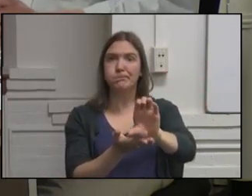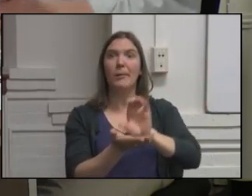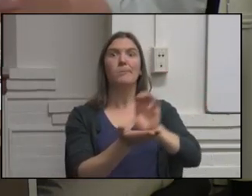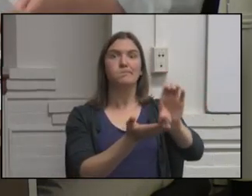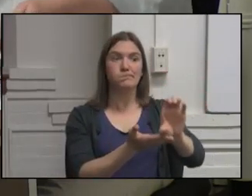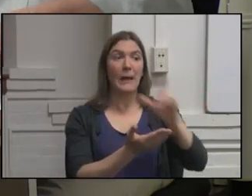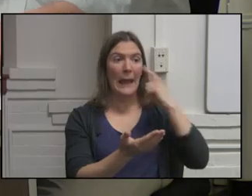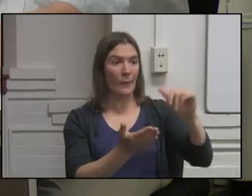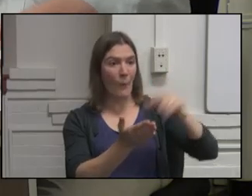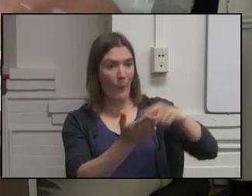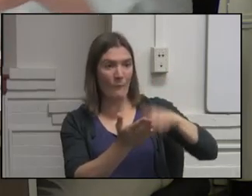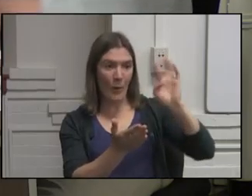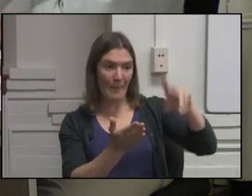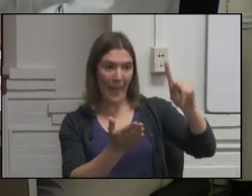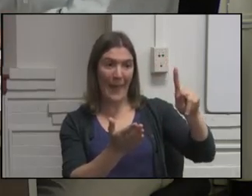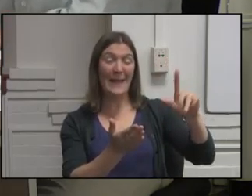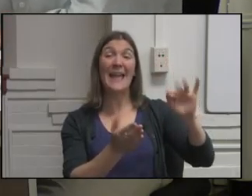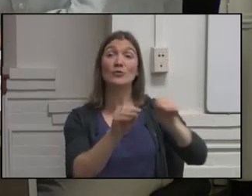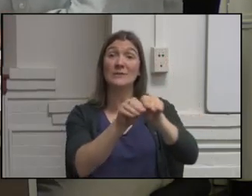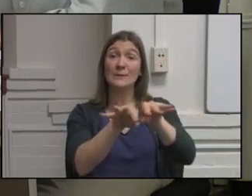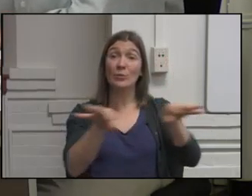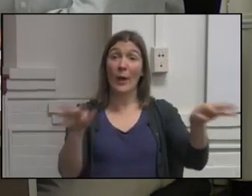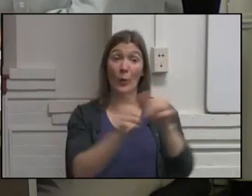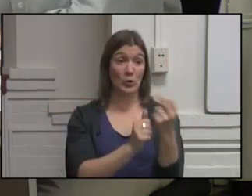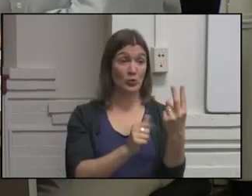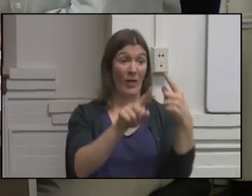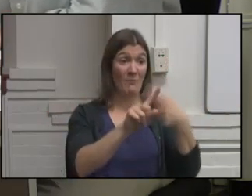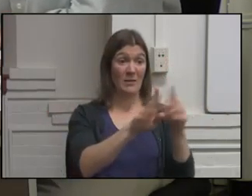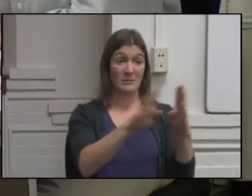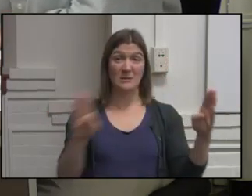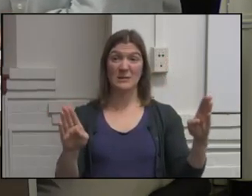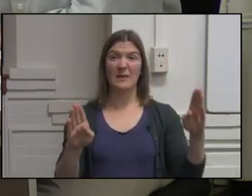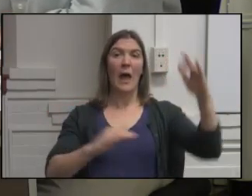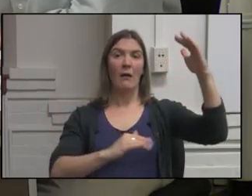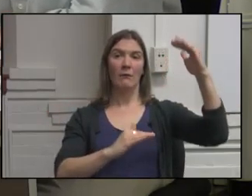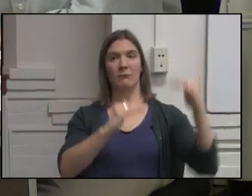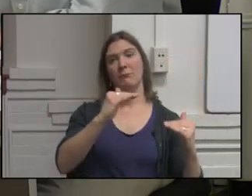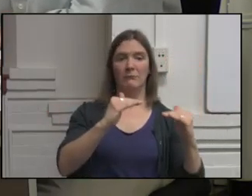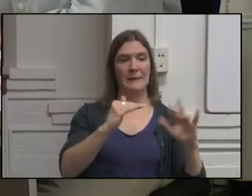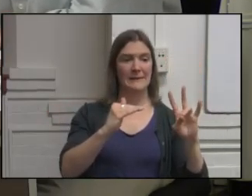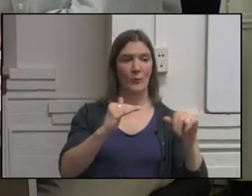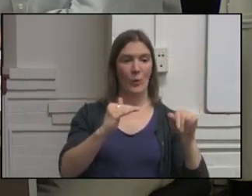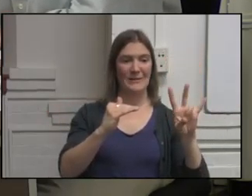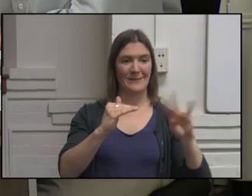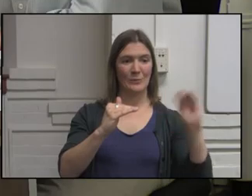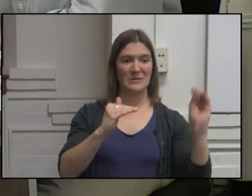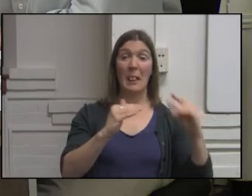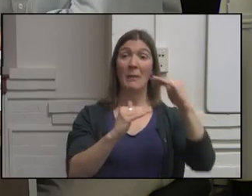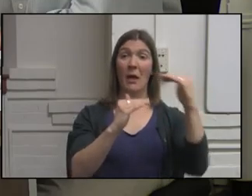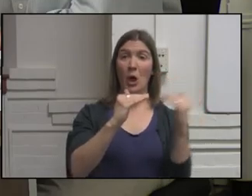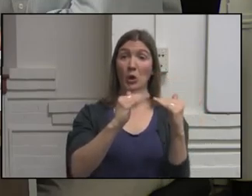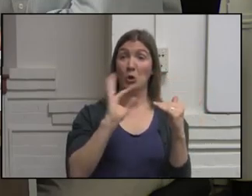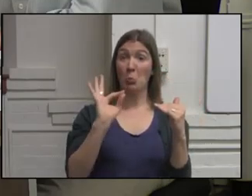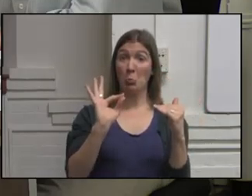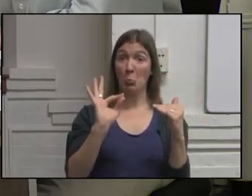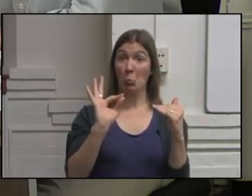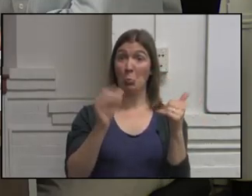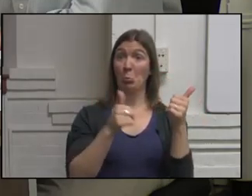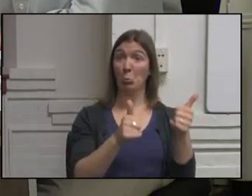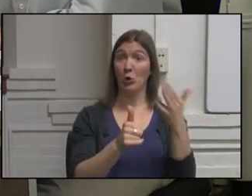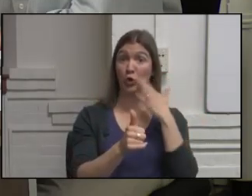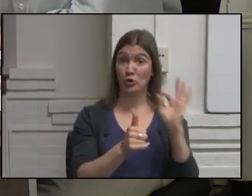payments. And if we prorate those, it gets the percentage down to 71.7%. So we're doing well with the